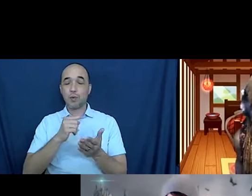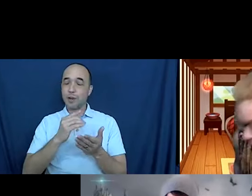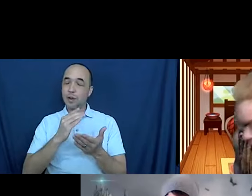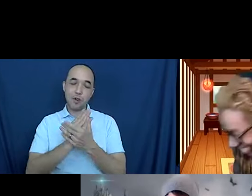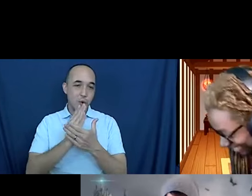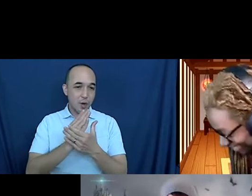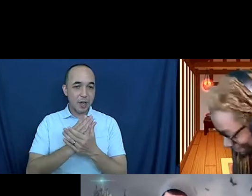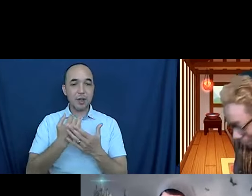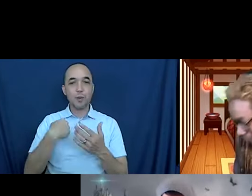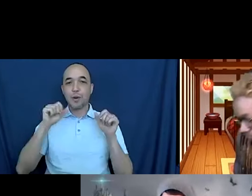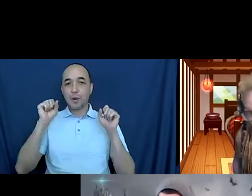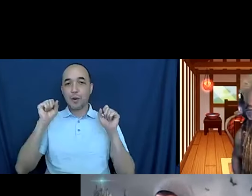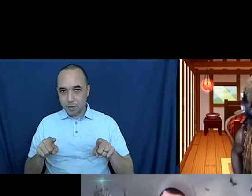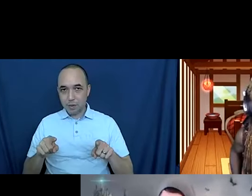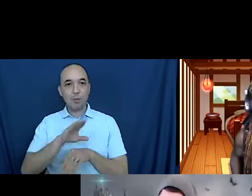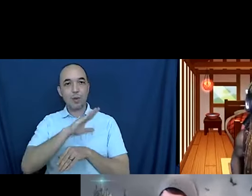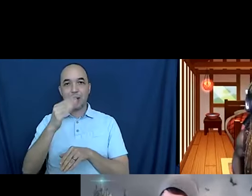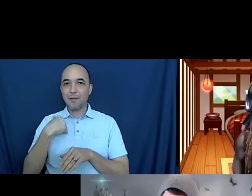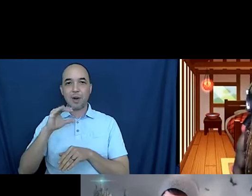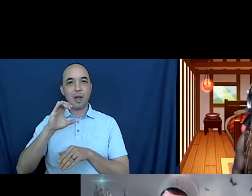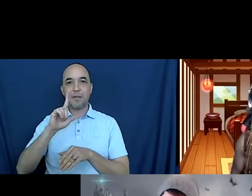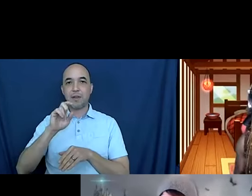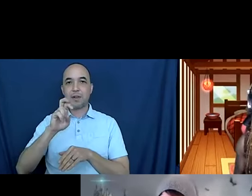very impulsive. We never have a cleric. It's great.